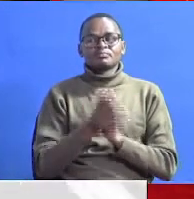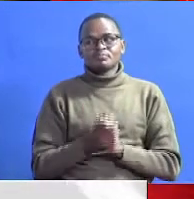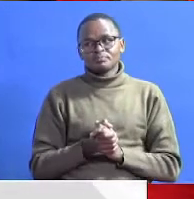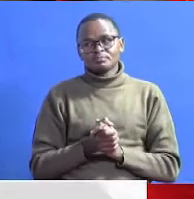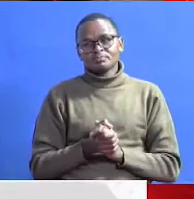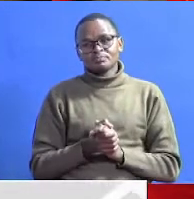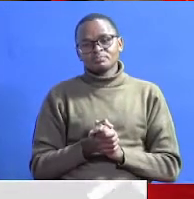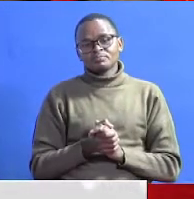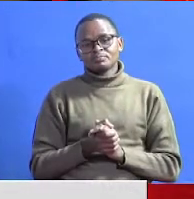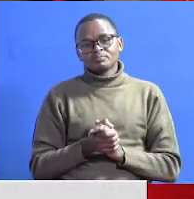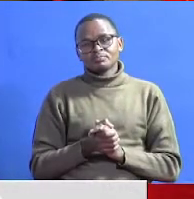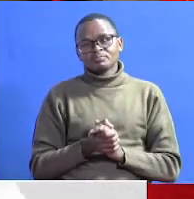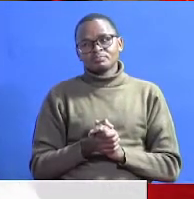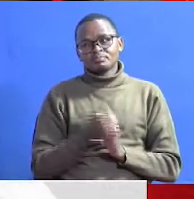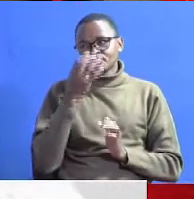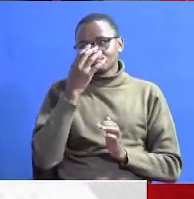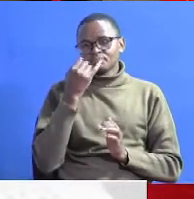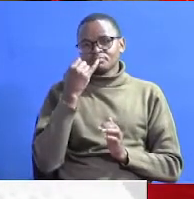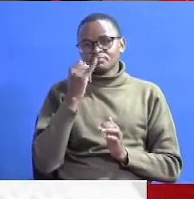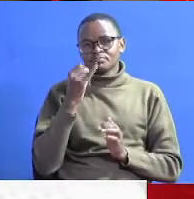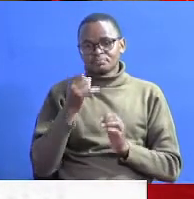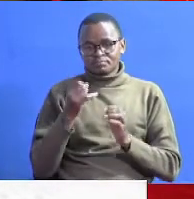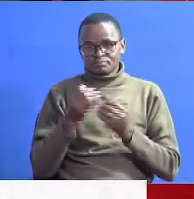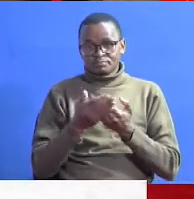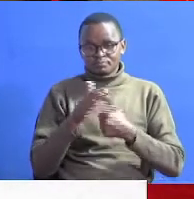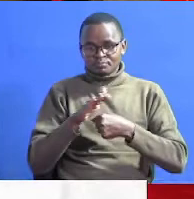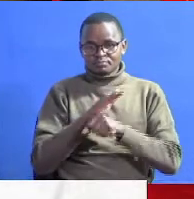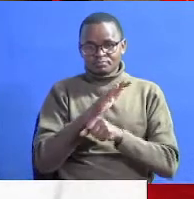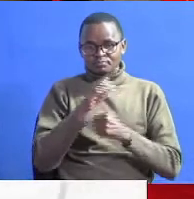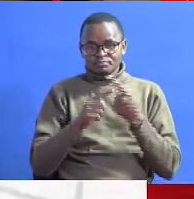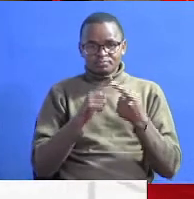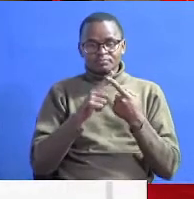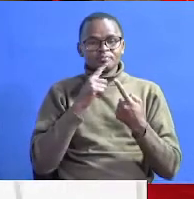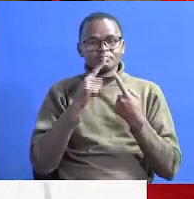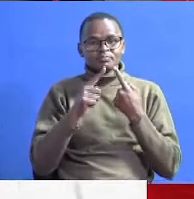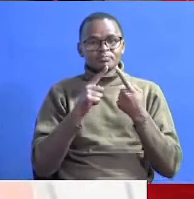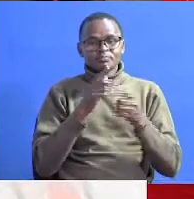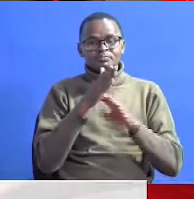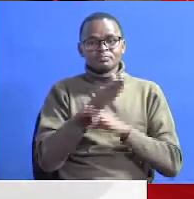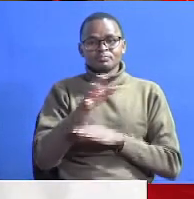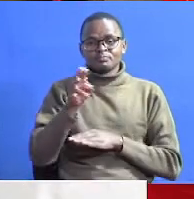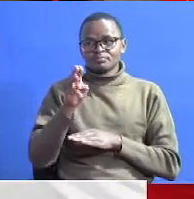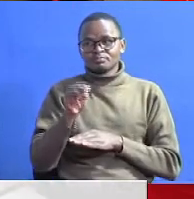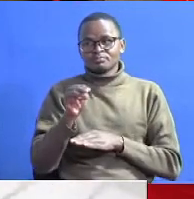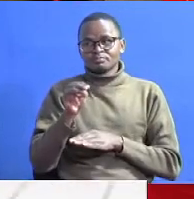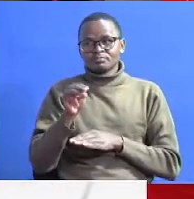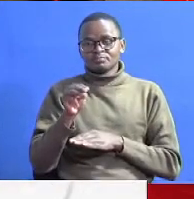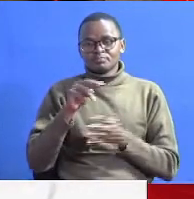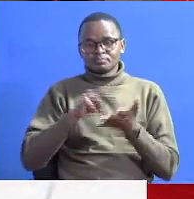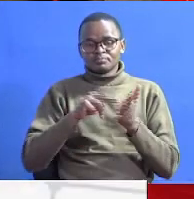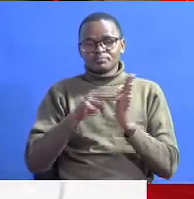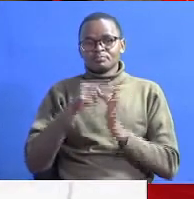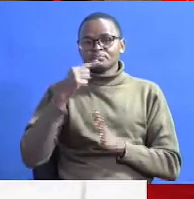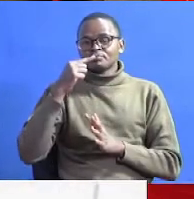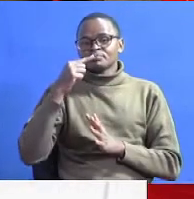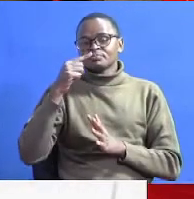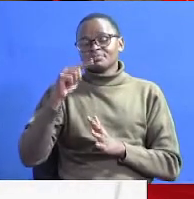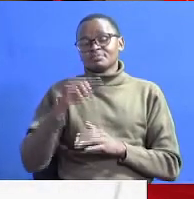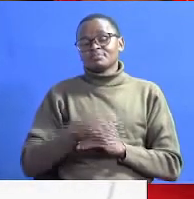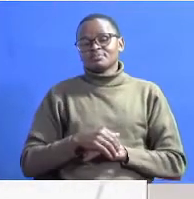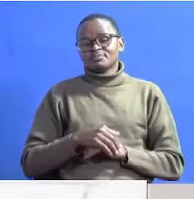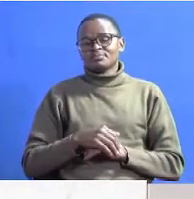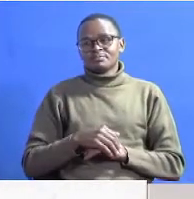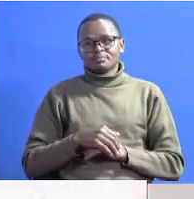Yes. Ruto is very careful. And when he talks about going after them, he means what he says.